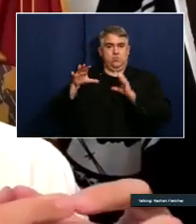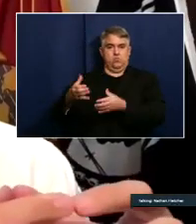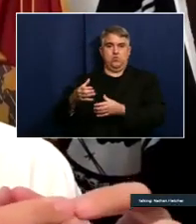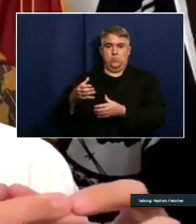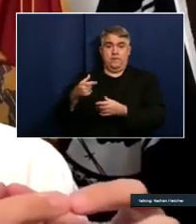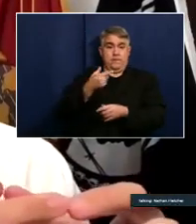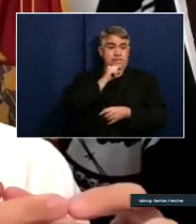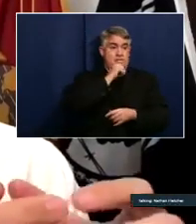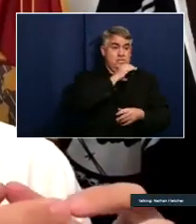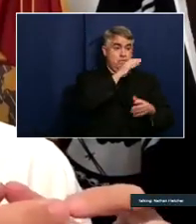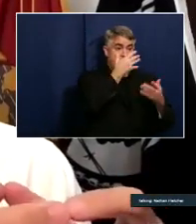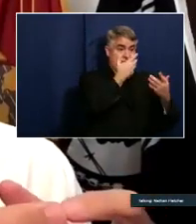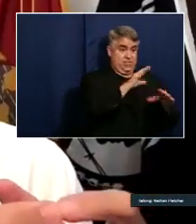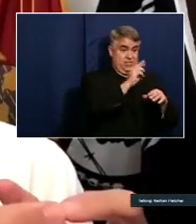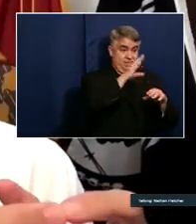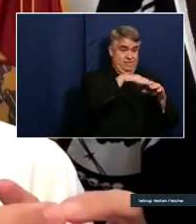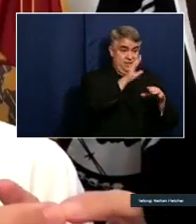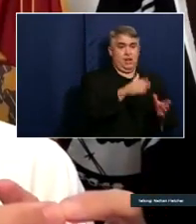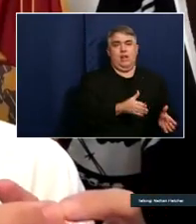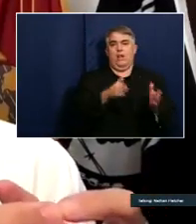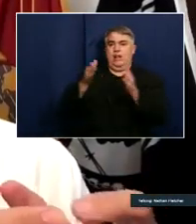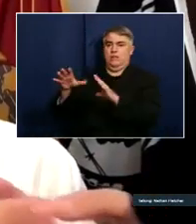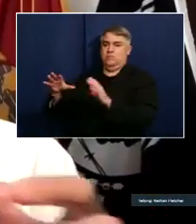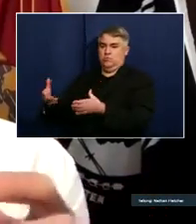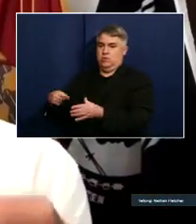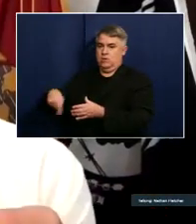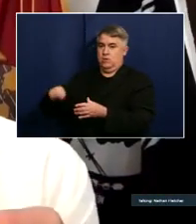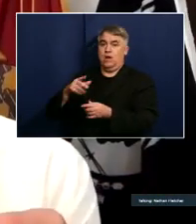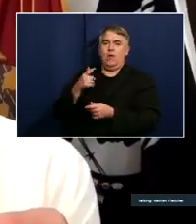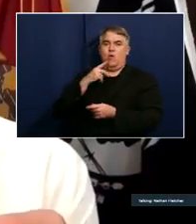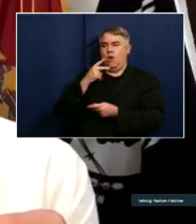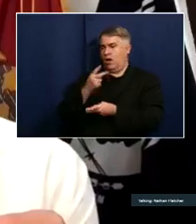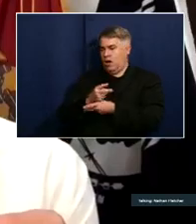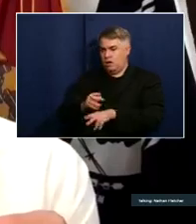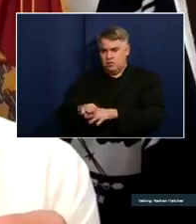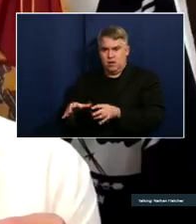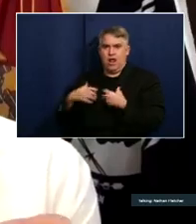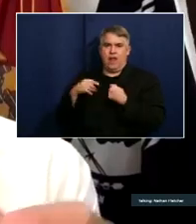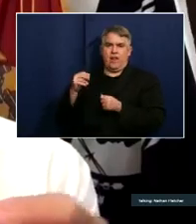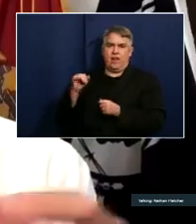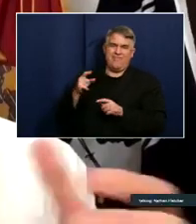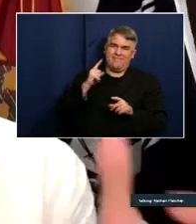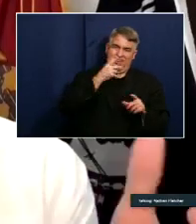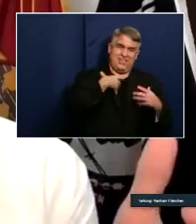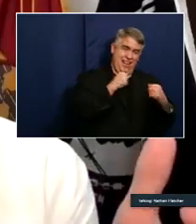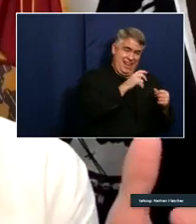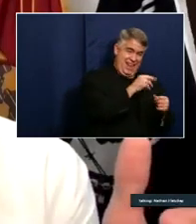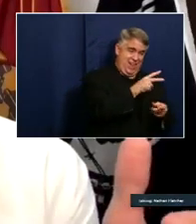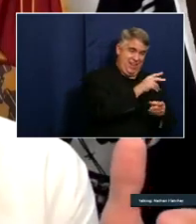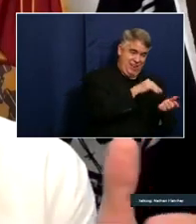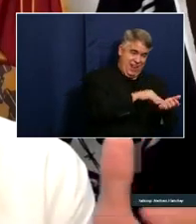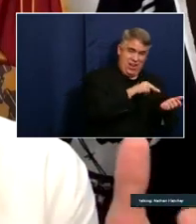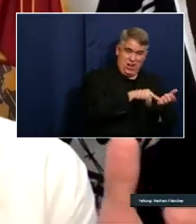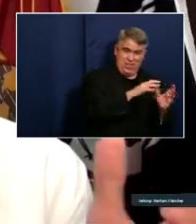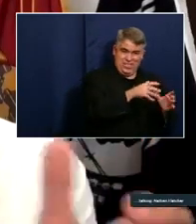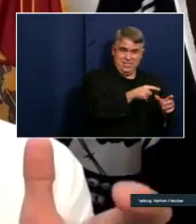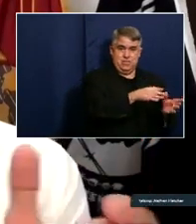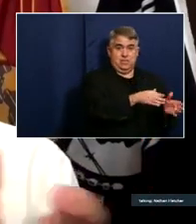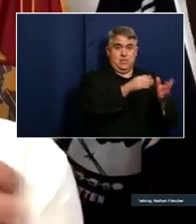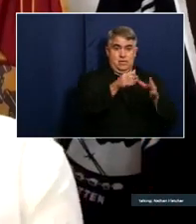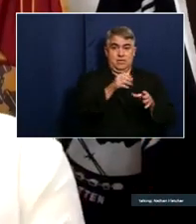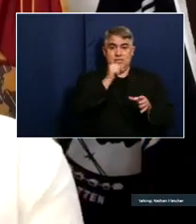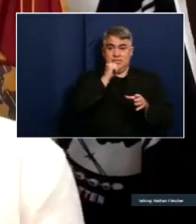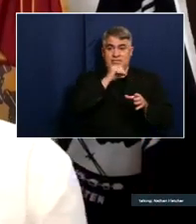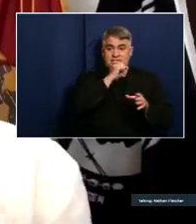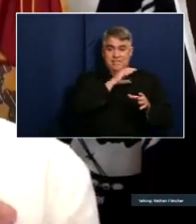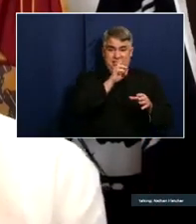had slack in the system, meaning all the appointments weren't filled. We went to 75 and older. When we had slack in the system and all the appointments weren't